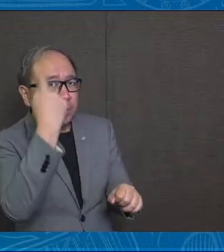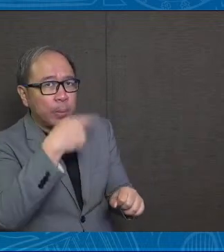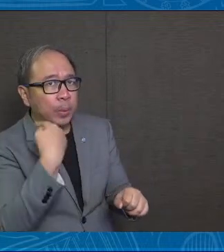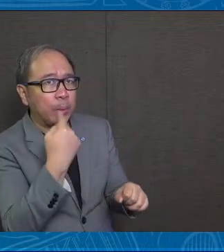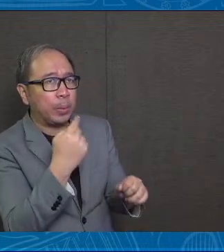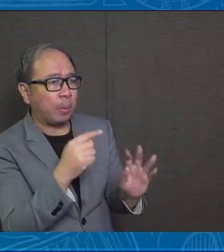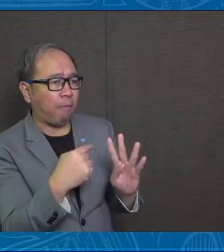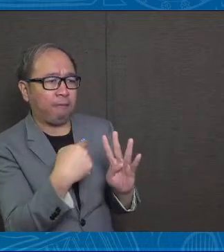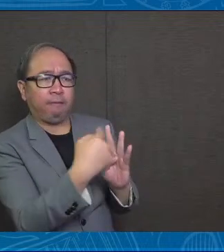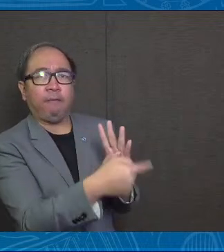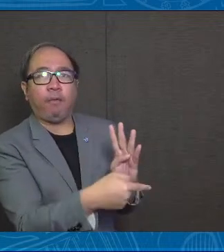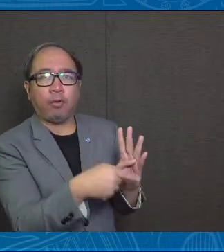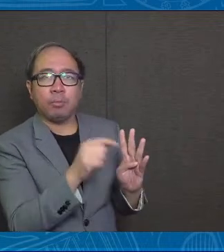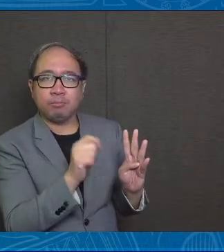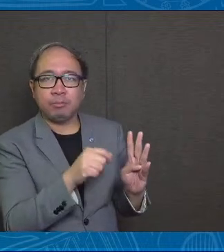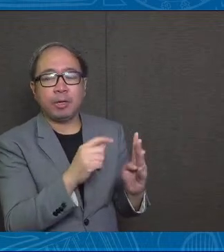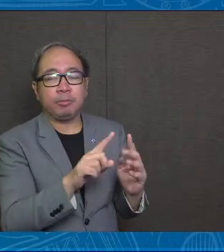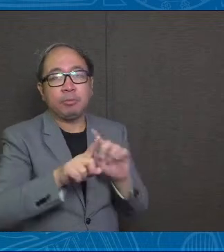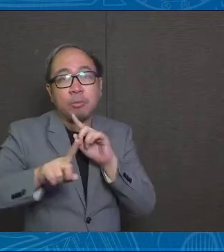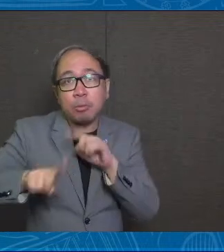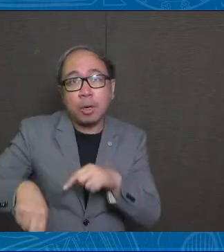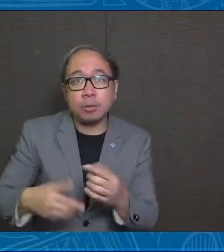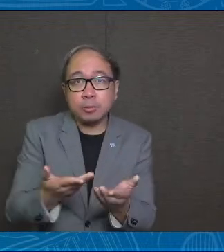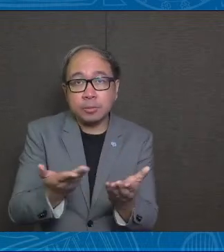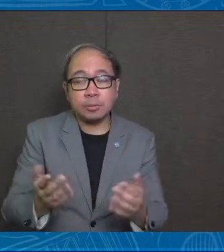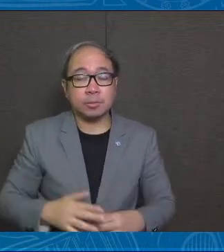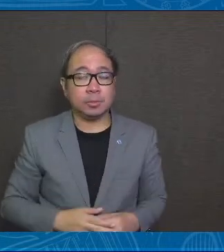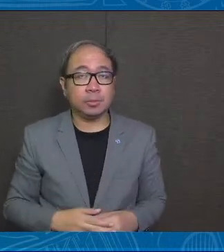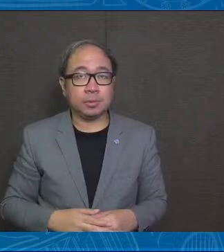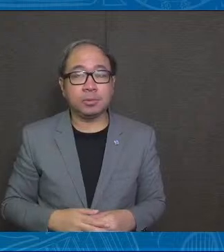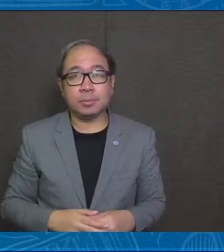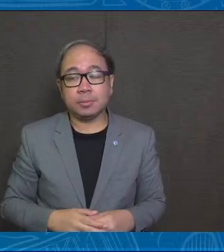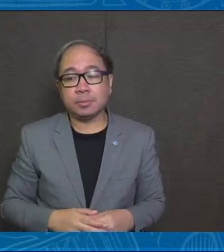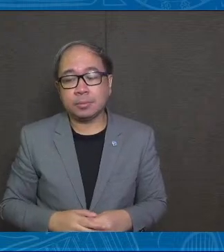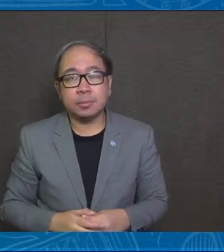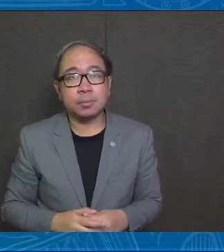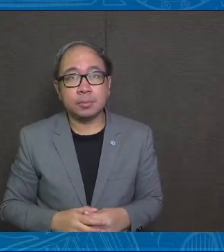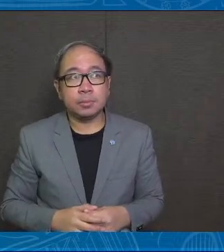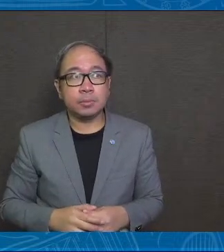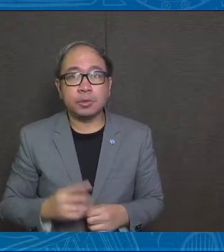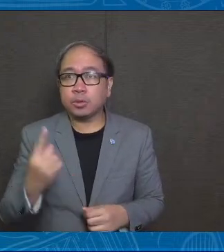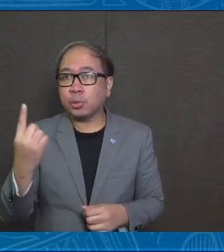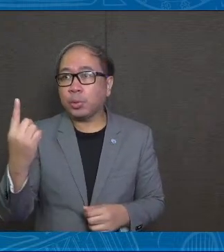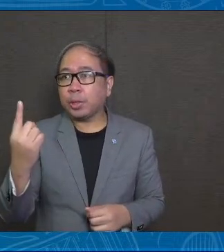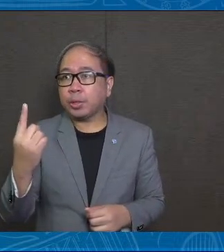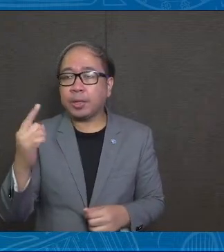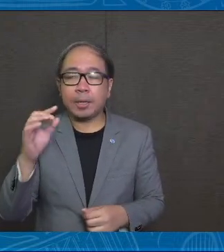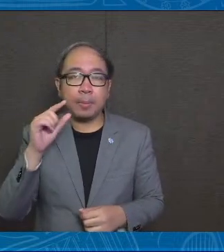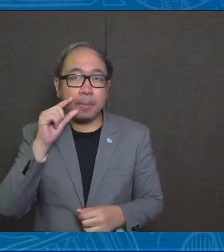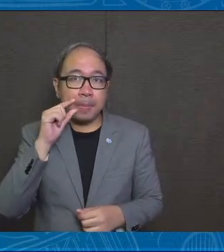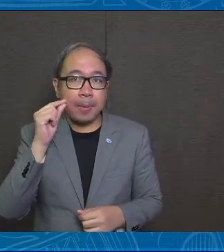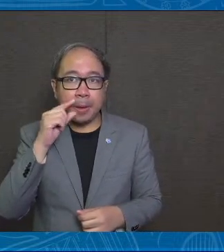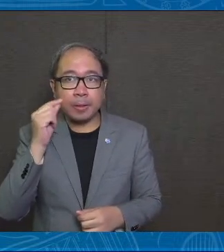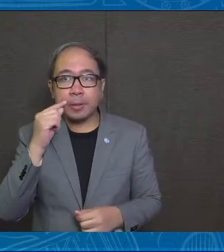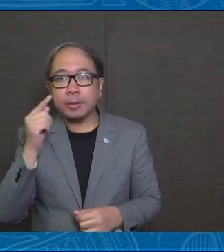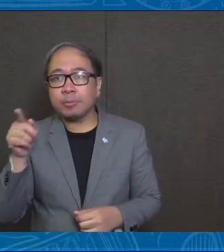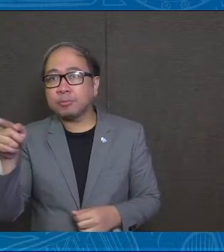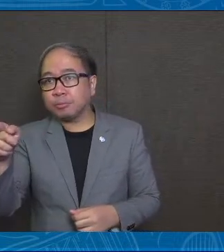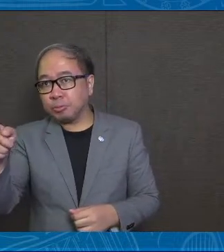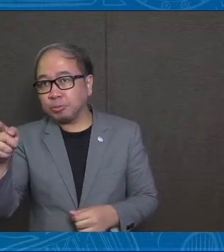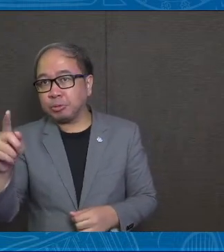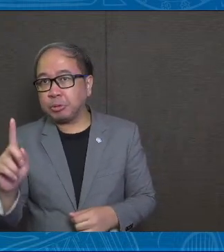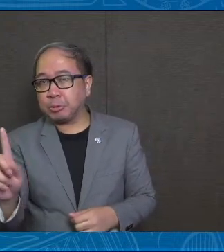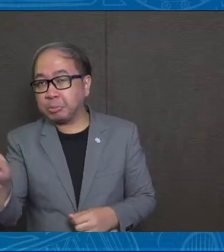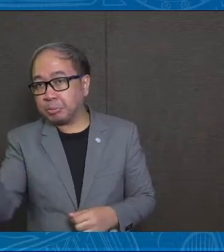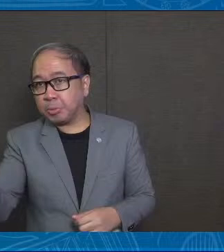to that. Please. I'll ask, okay, the guy sitting next right to the mic, you can stand up, and then